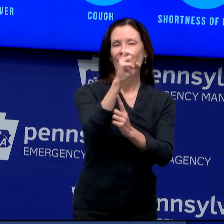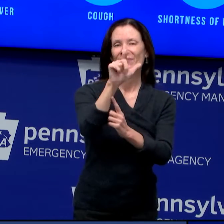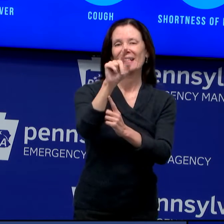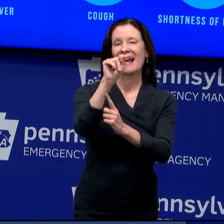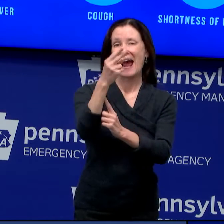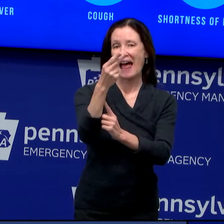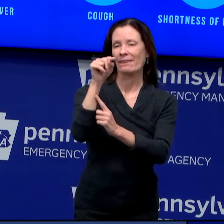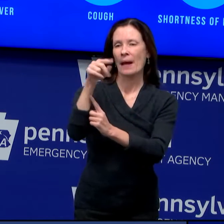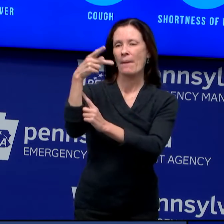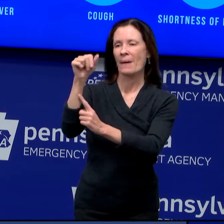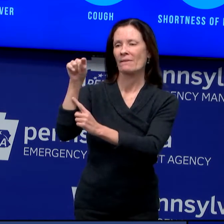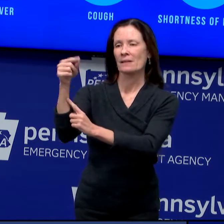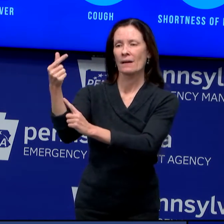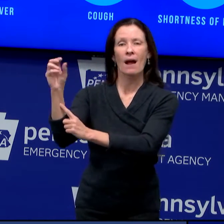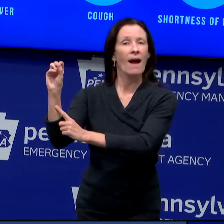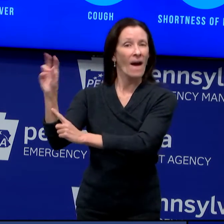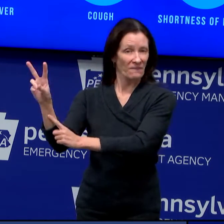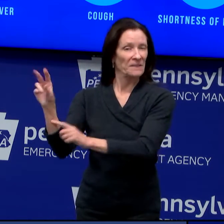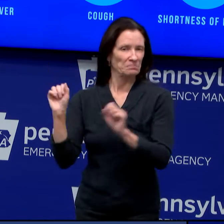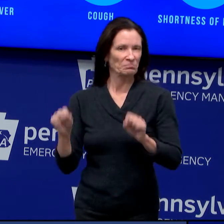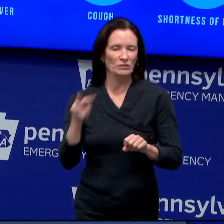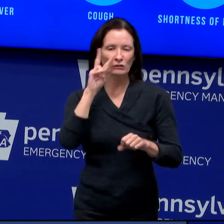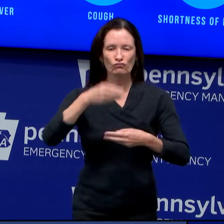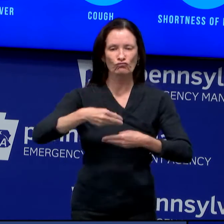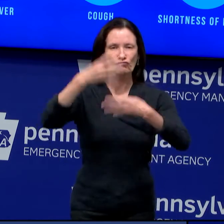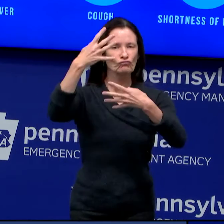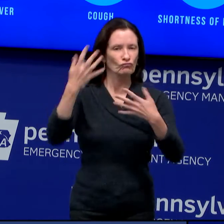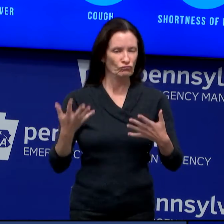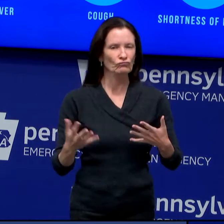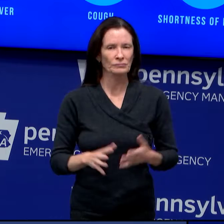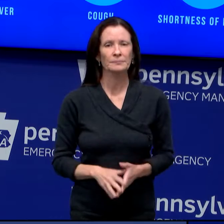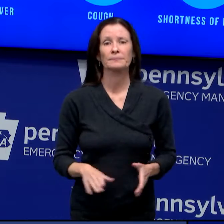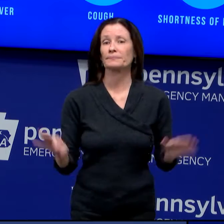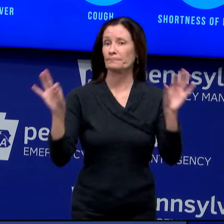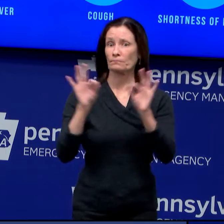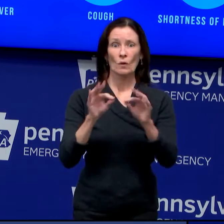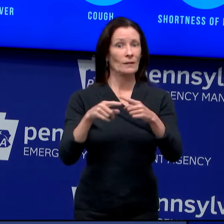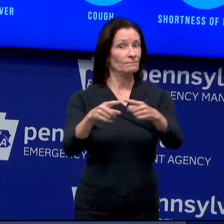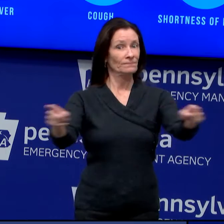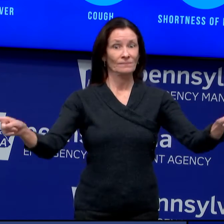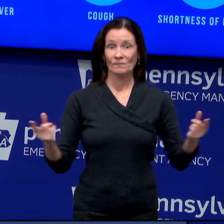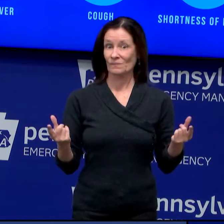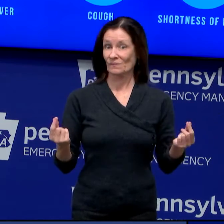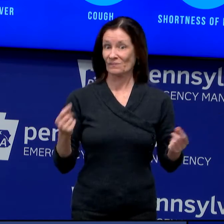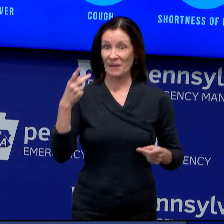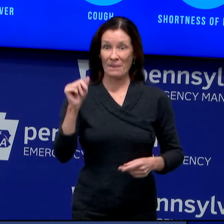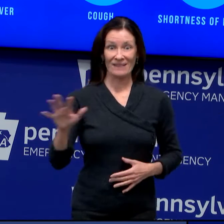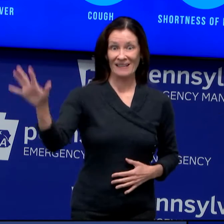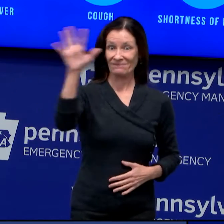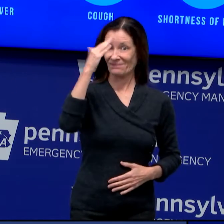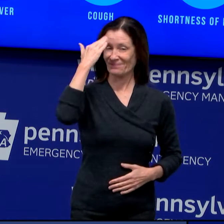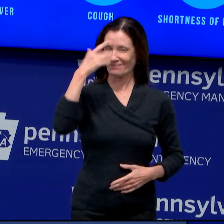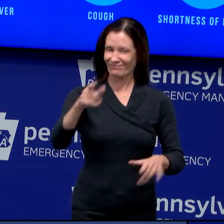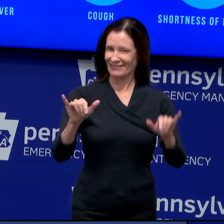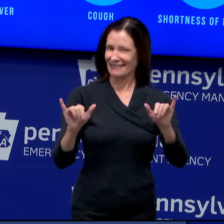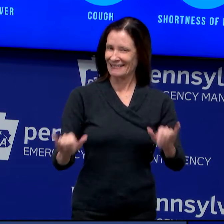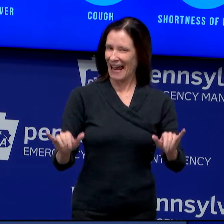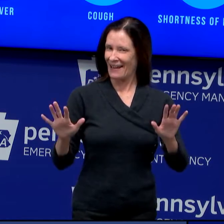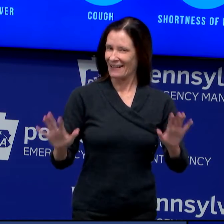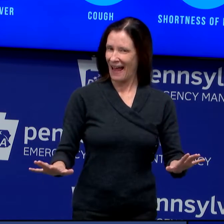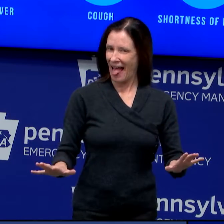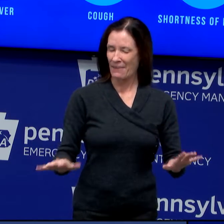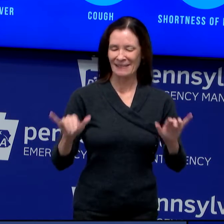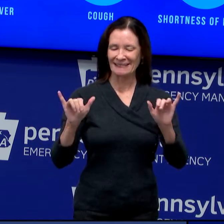health.pa.gov. And what is most important for Pennsylvanians to remember is stay calm, stay